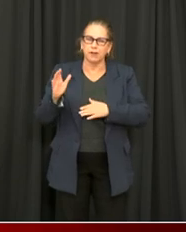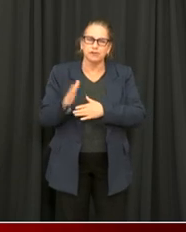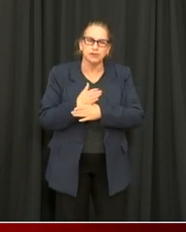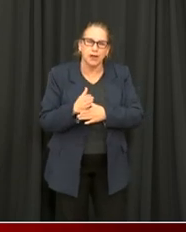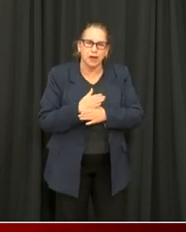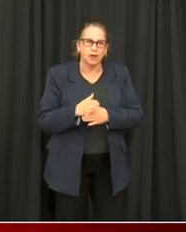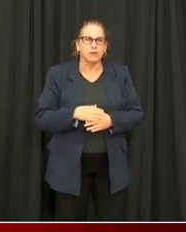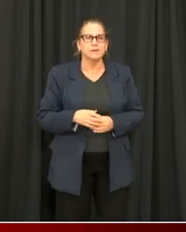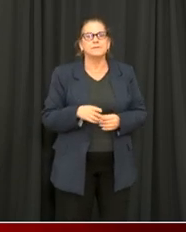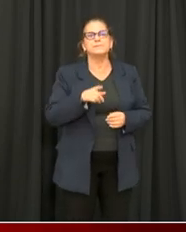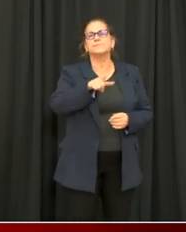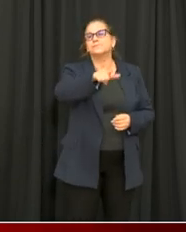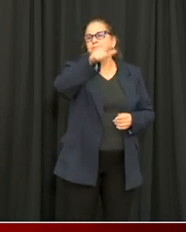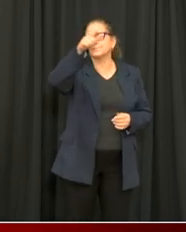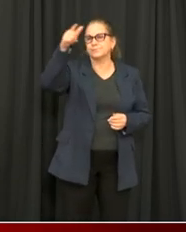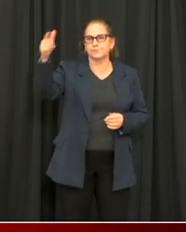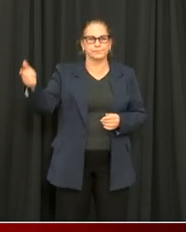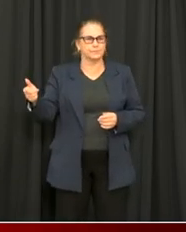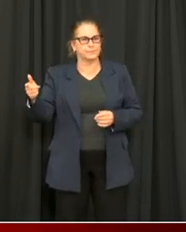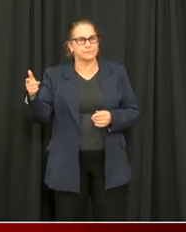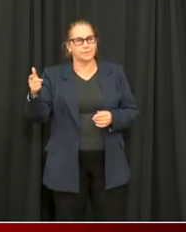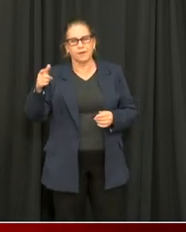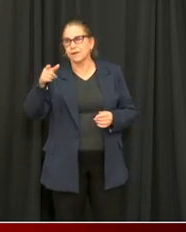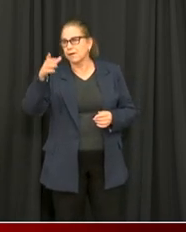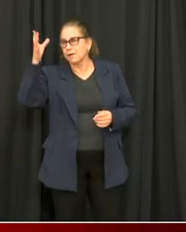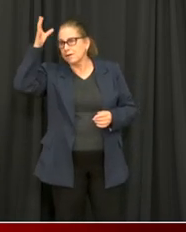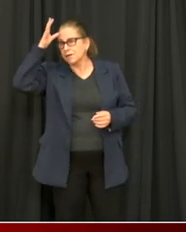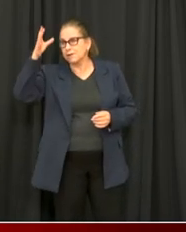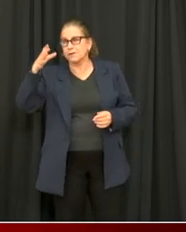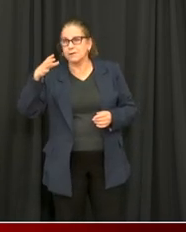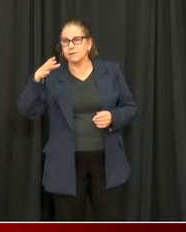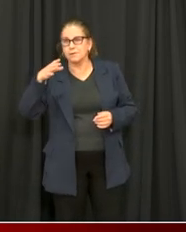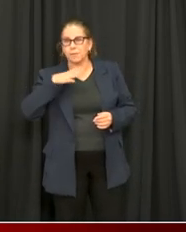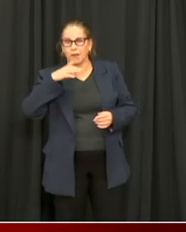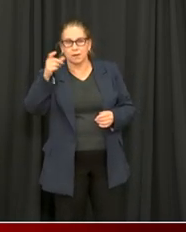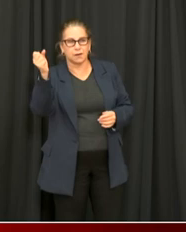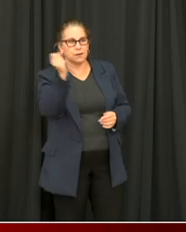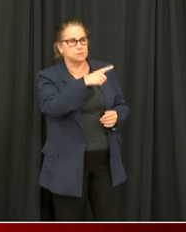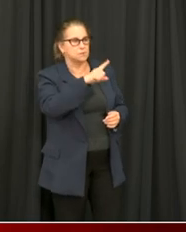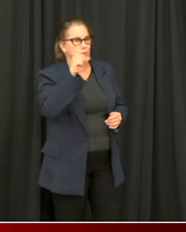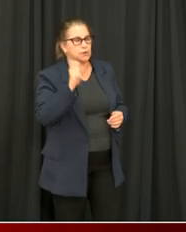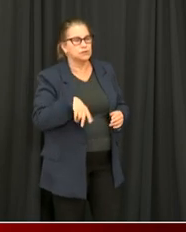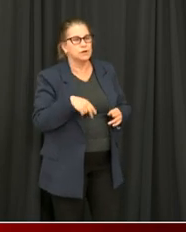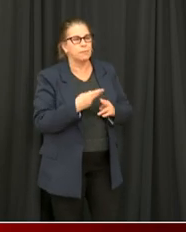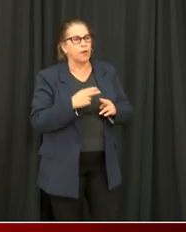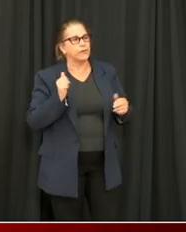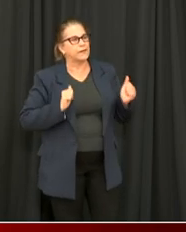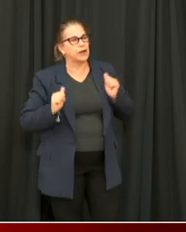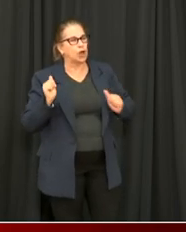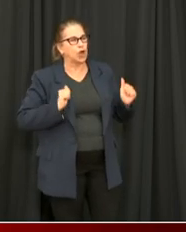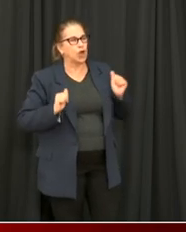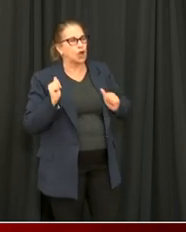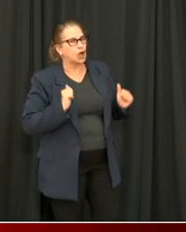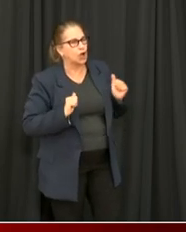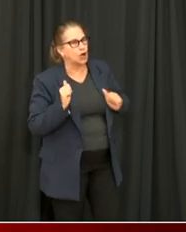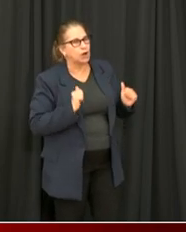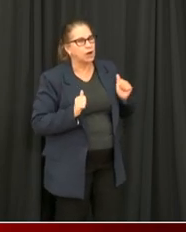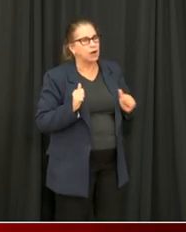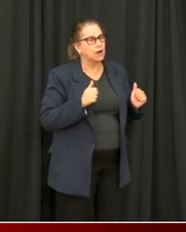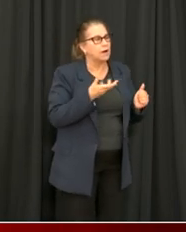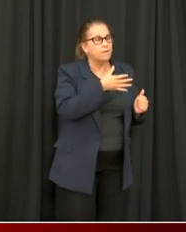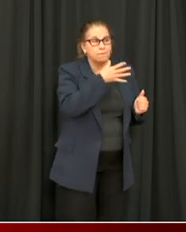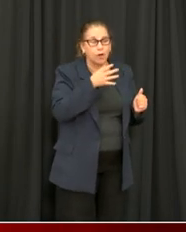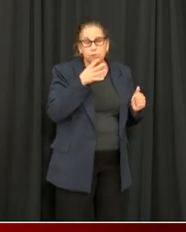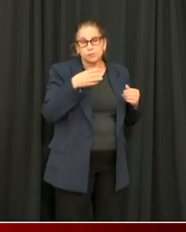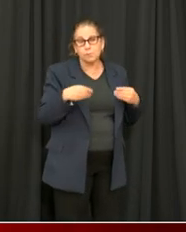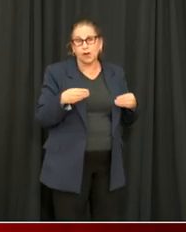the entertainment venues and cinemas asking for a waiver. I'm guessing like the farmers market, they'll have to produce some type of a safety plan that